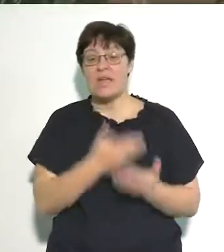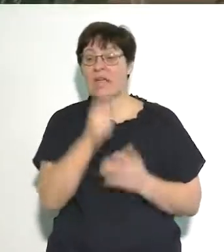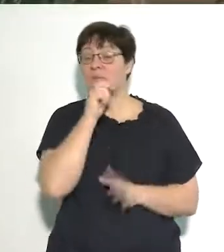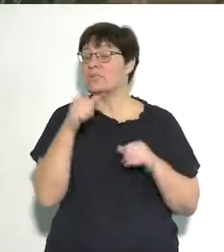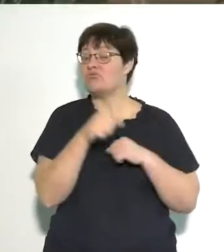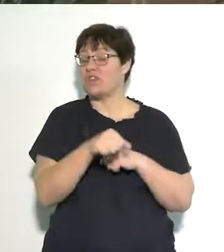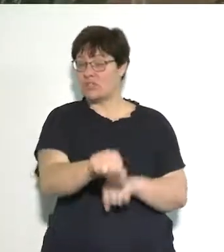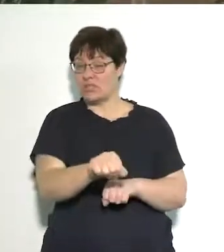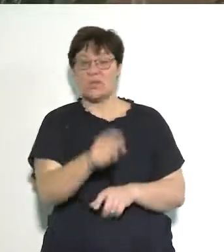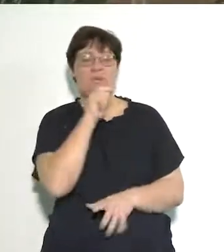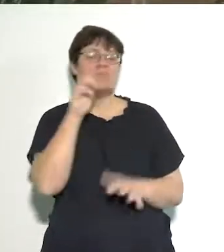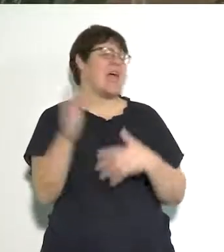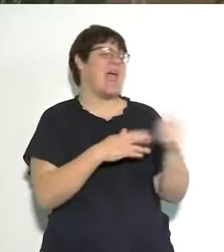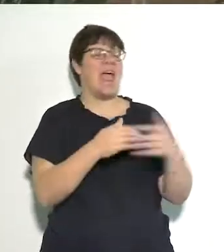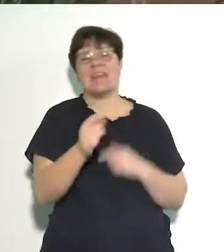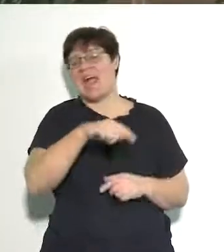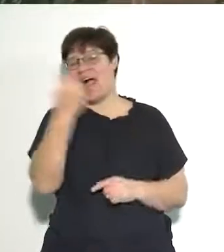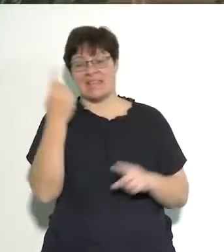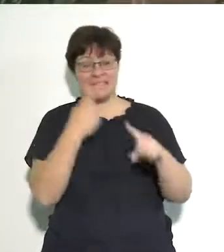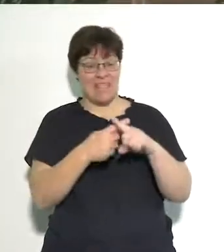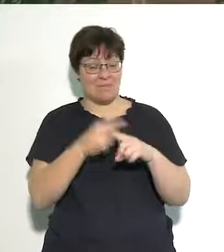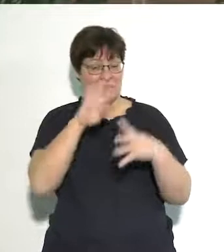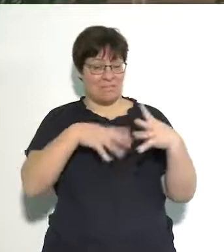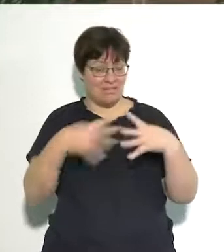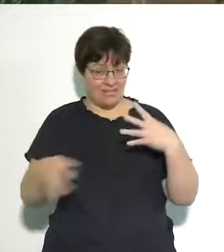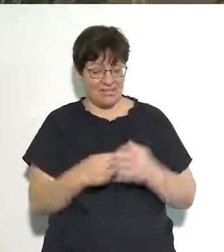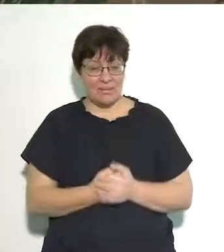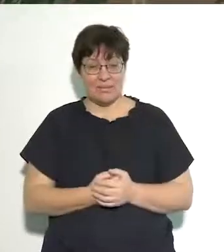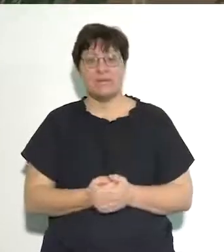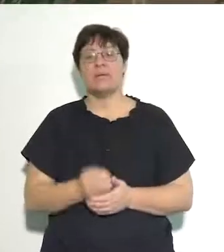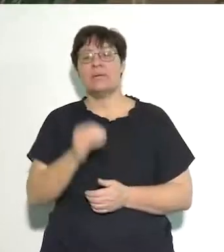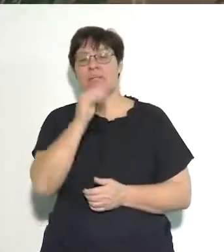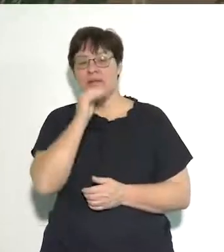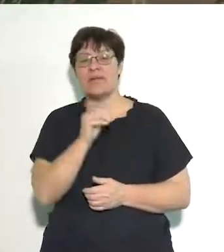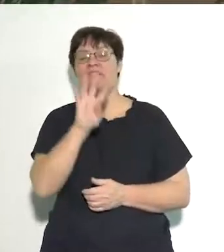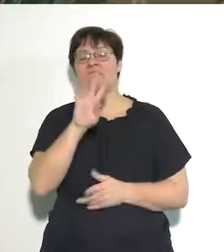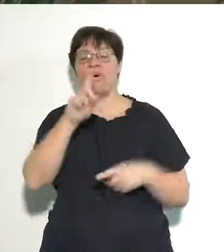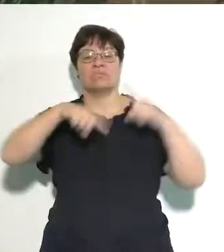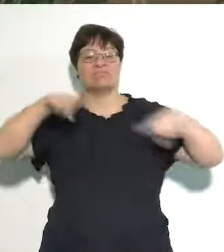can use this strategy using any other times table, but this gives them